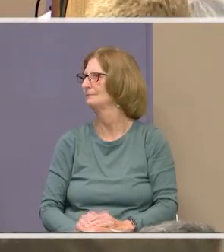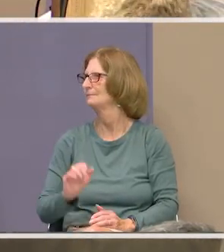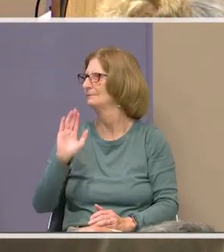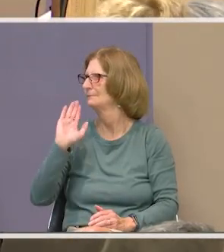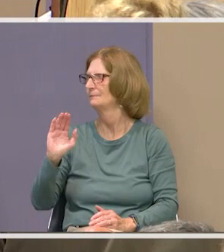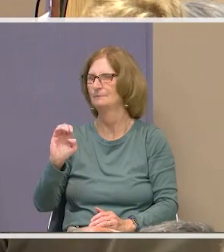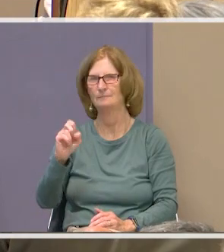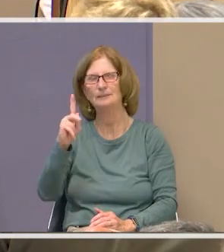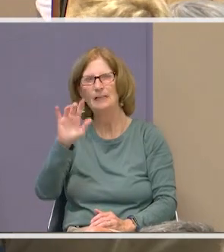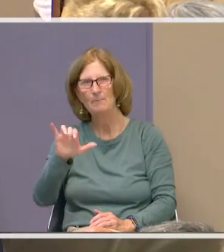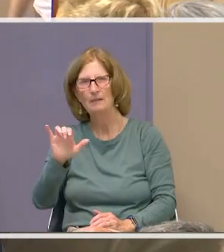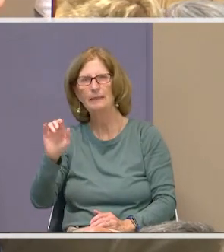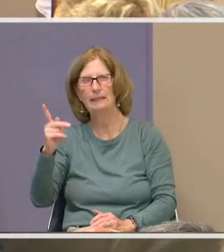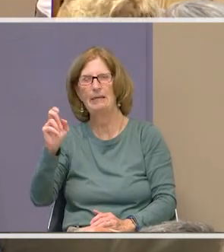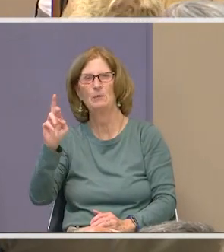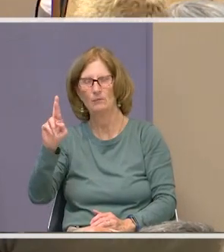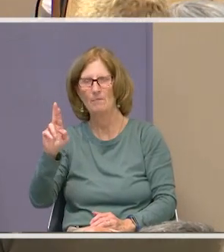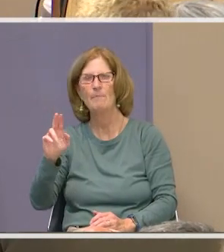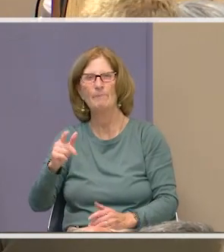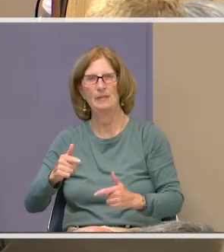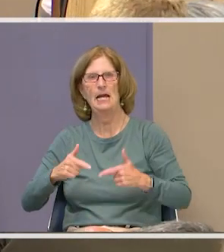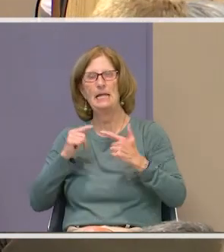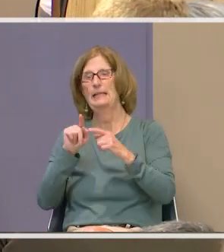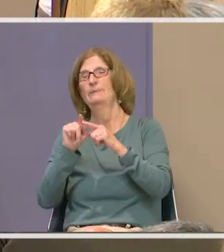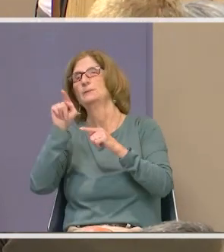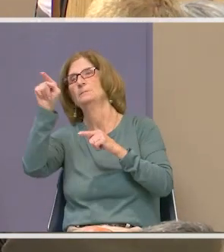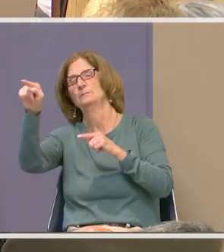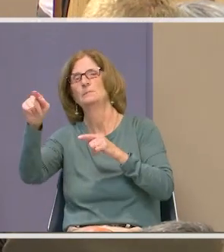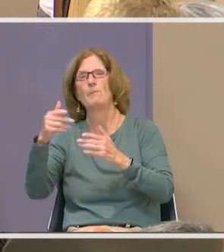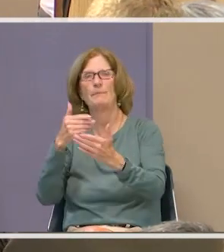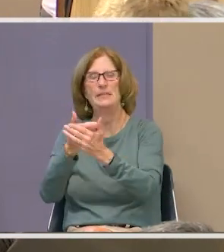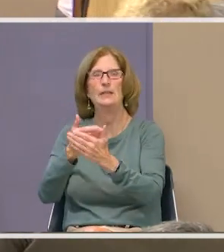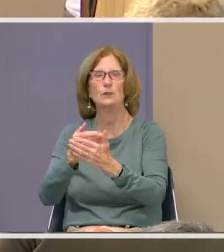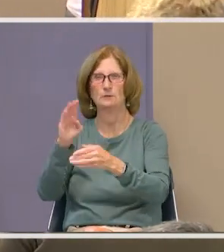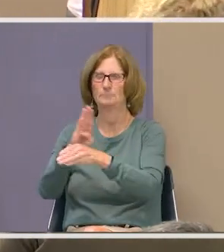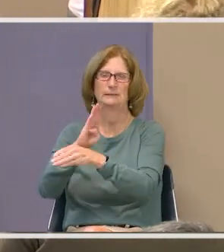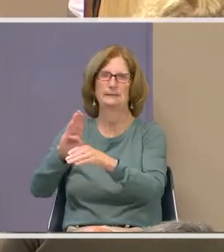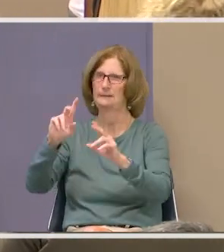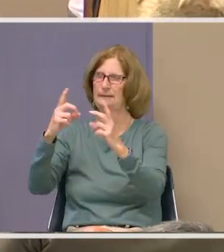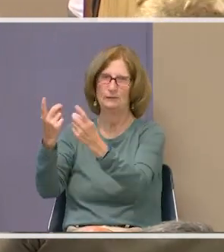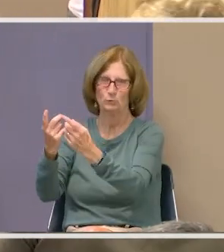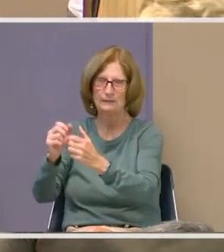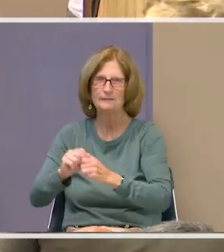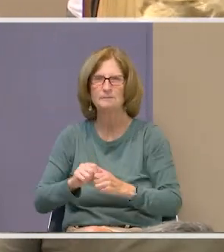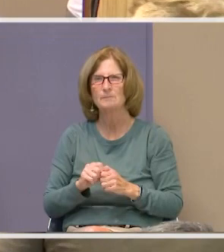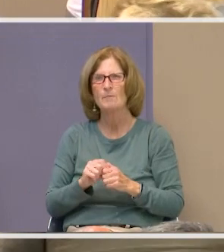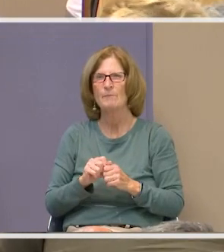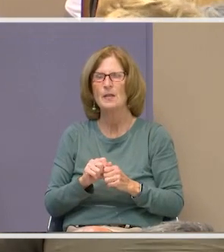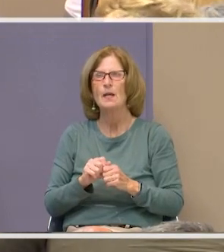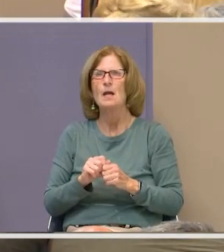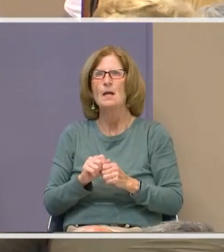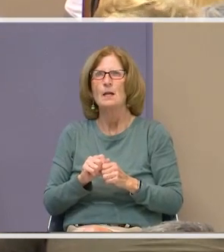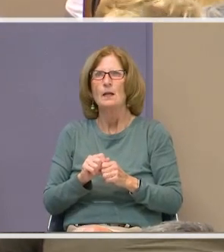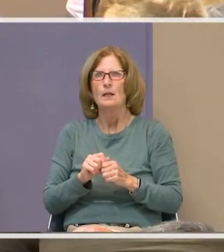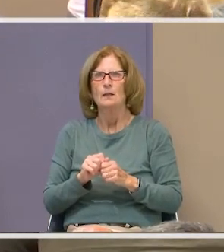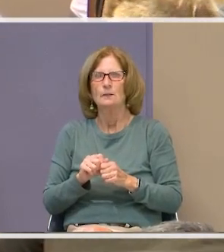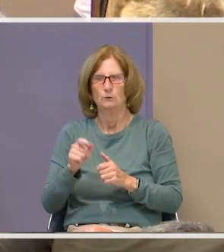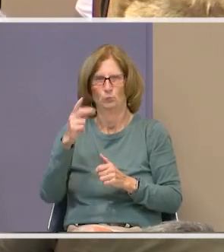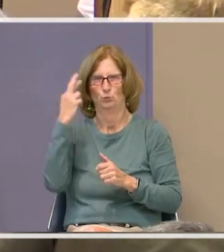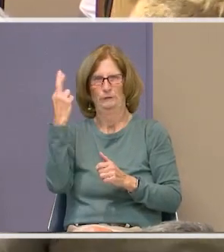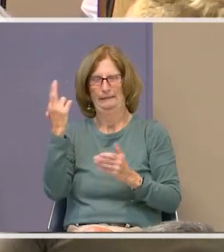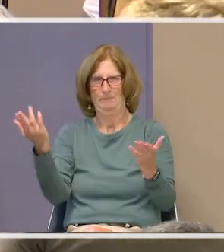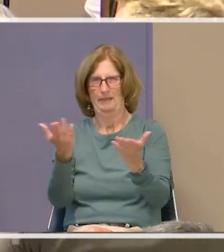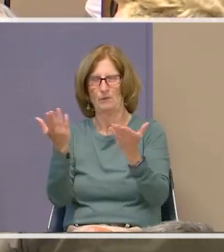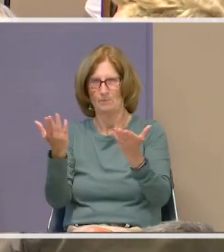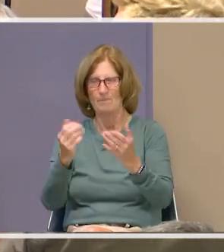Hi, I'm Emily Keebler. I live in Regent Square, a little closer to the other business district, and travel through here all kinds of ways. I guess first I'd just